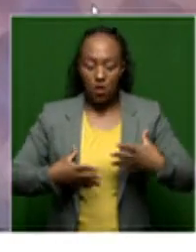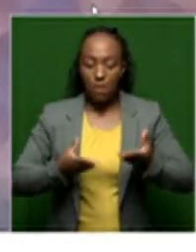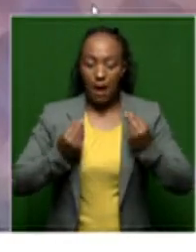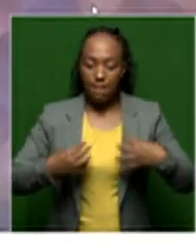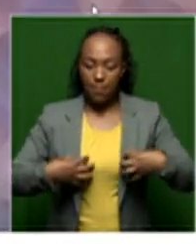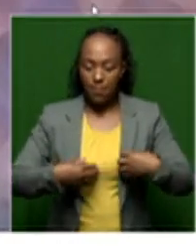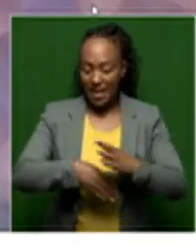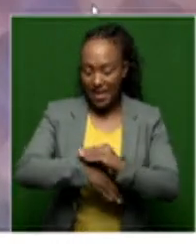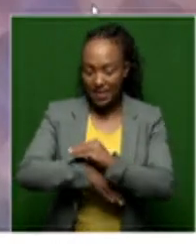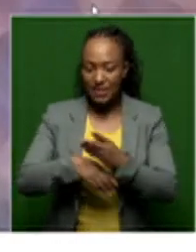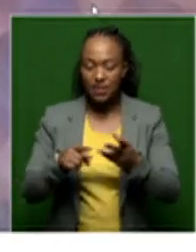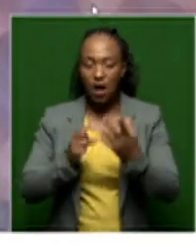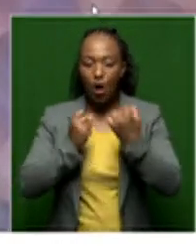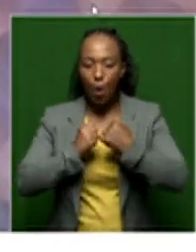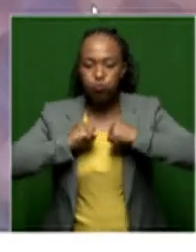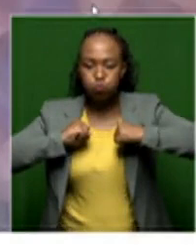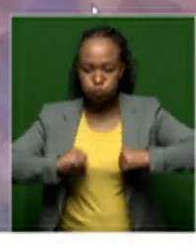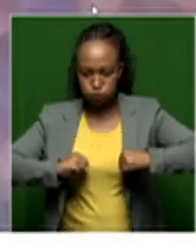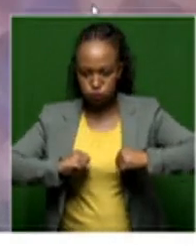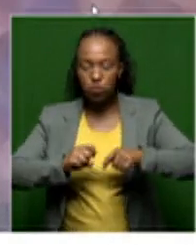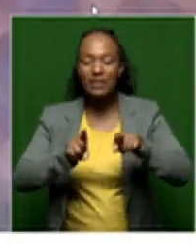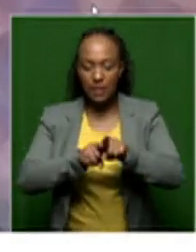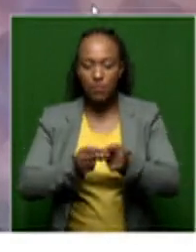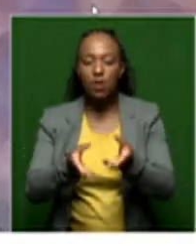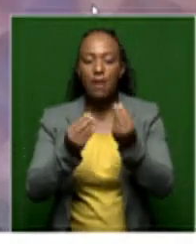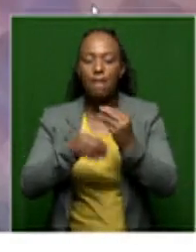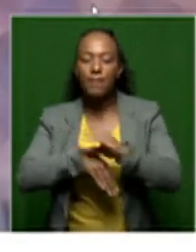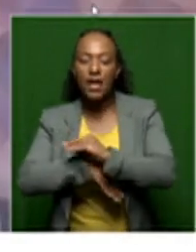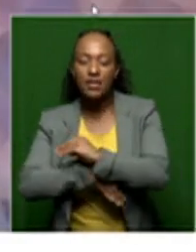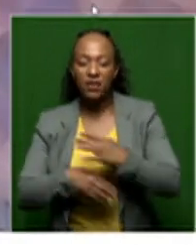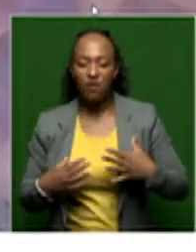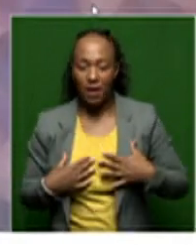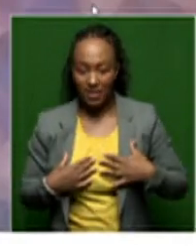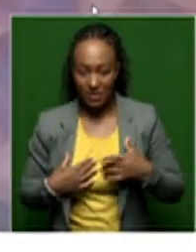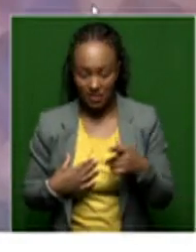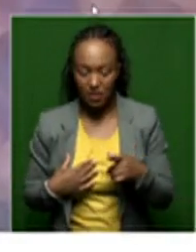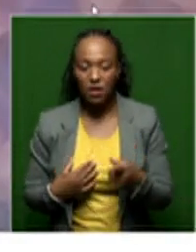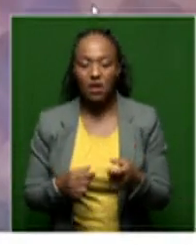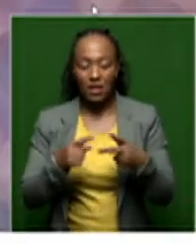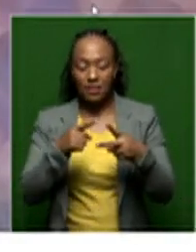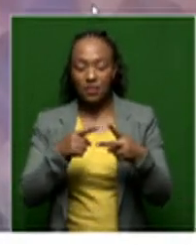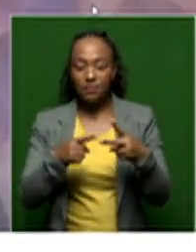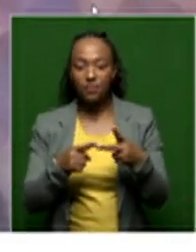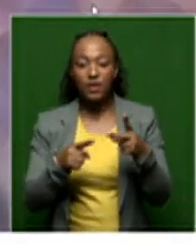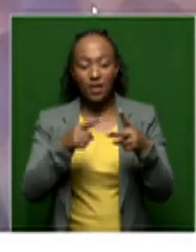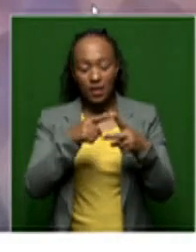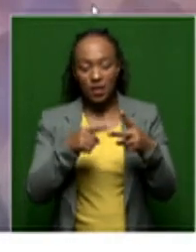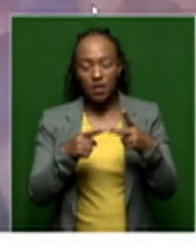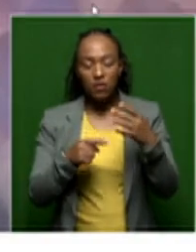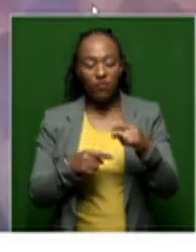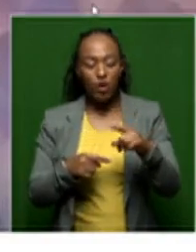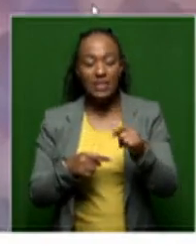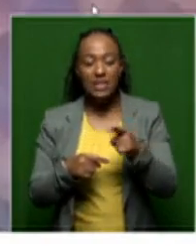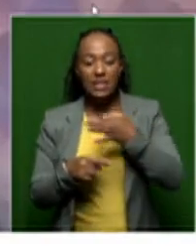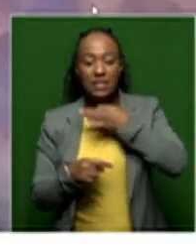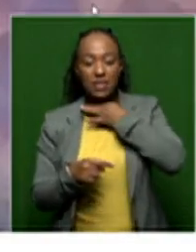cancer. Excessive weight will also increase your risk of contracting breast cancer. So both of those together, the genetic